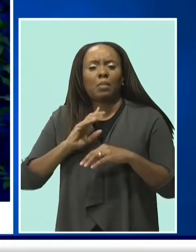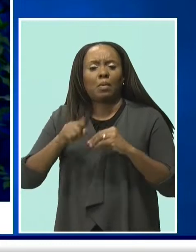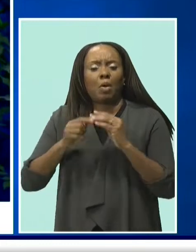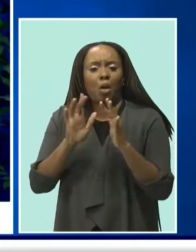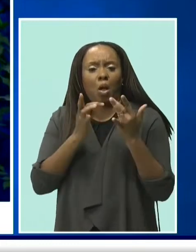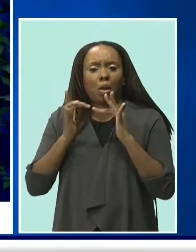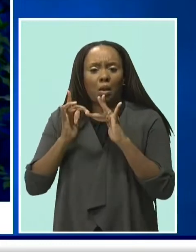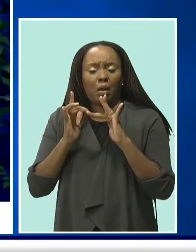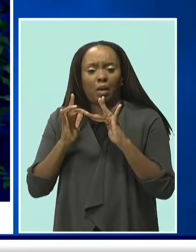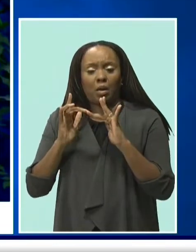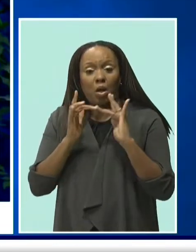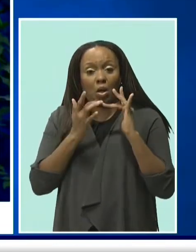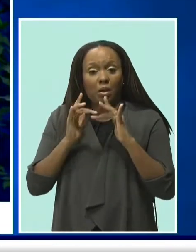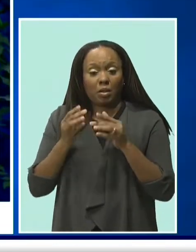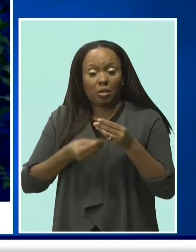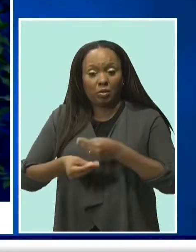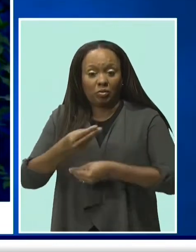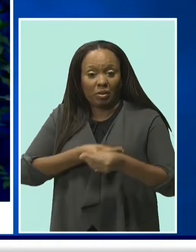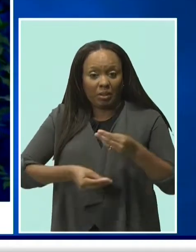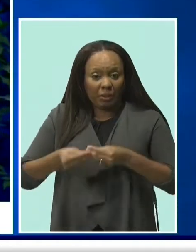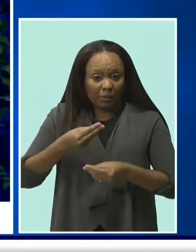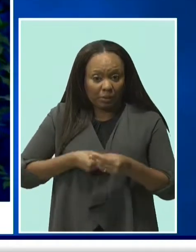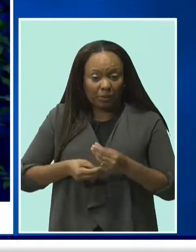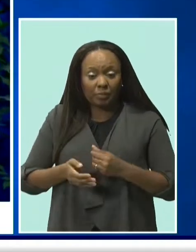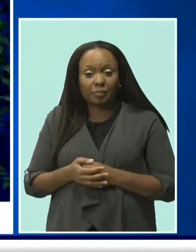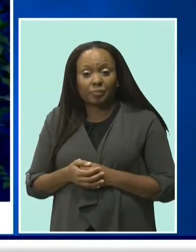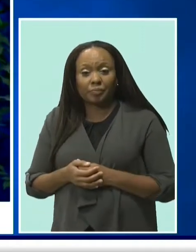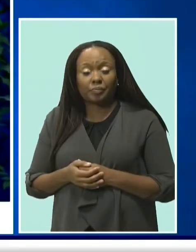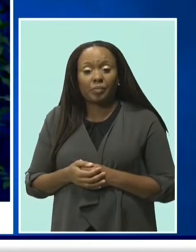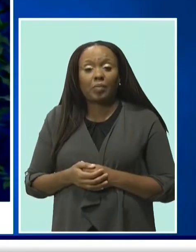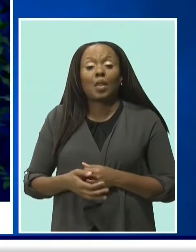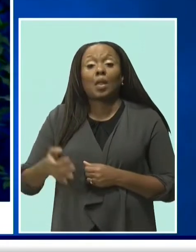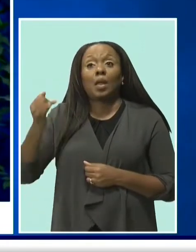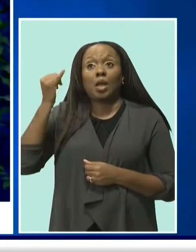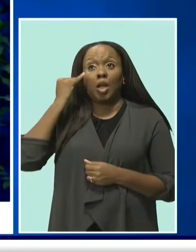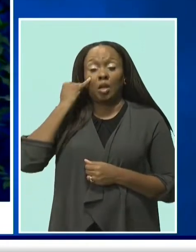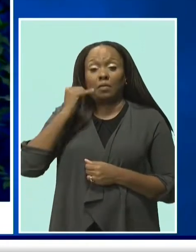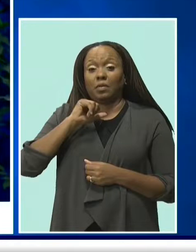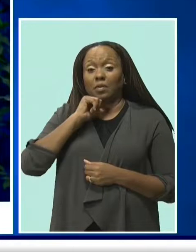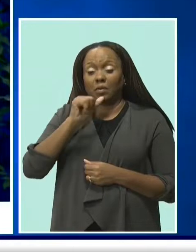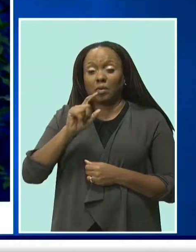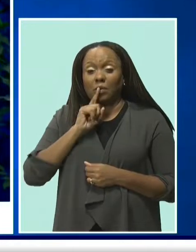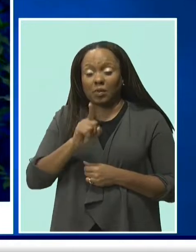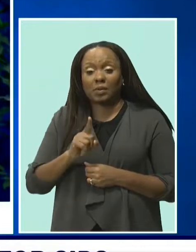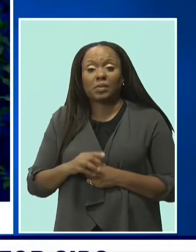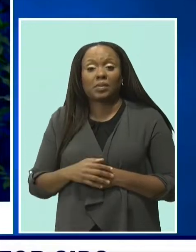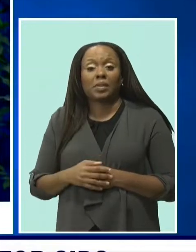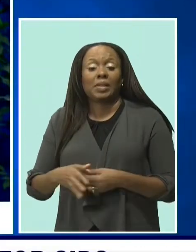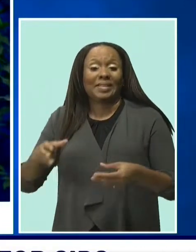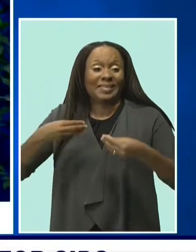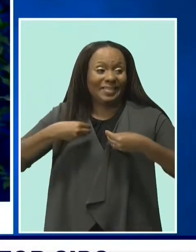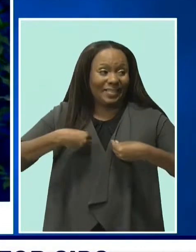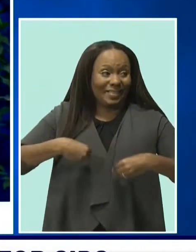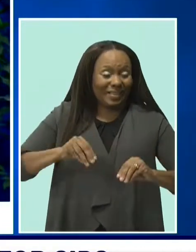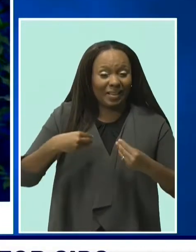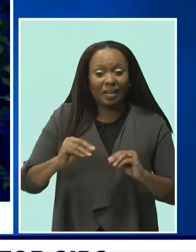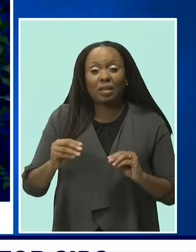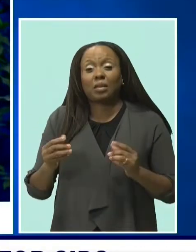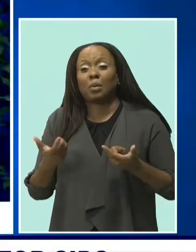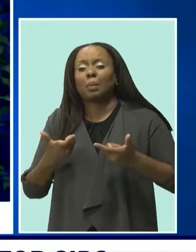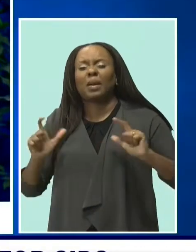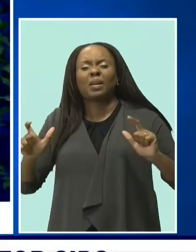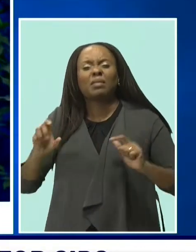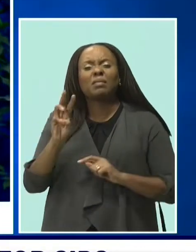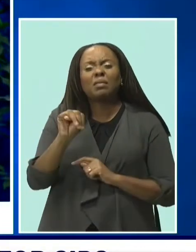trading, largely. But if you're not selling on the major marketplaces, then you're really not selling at